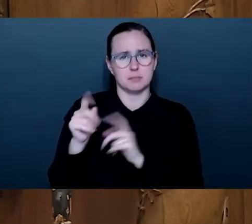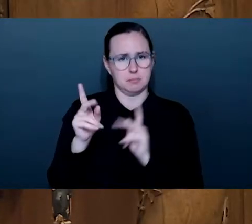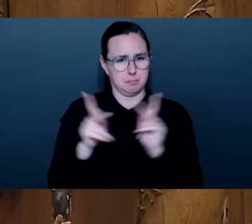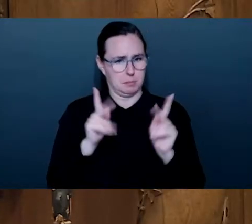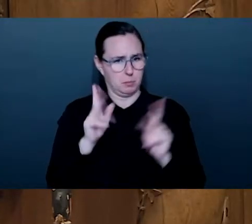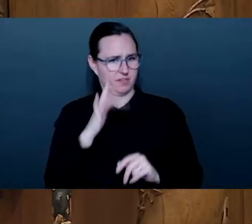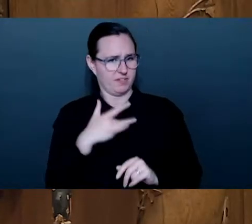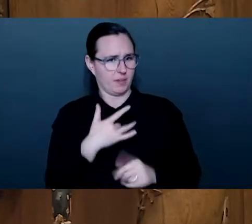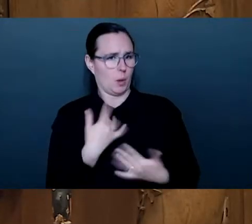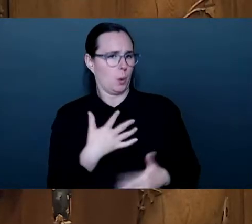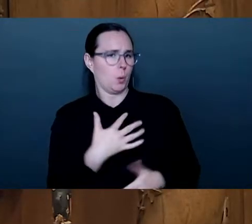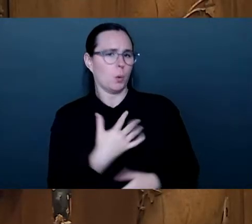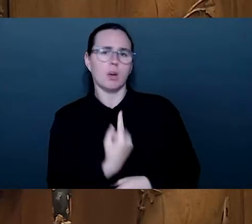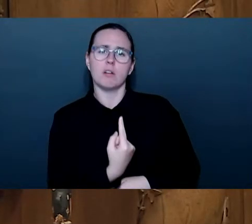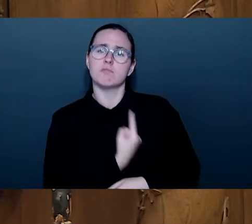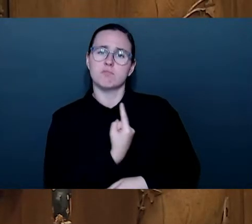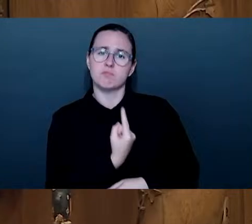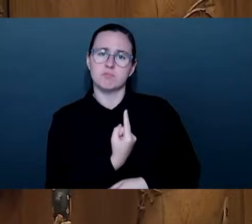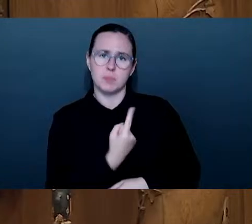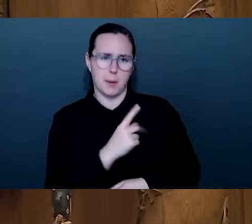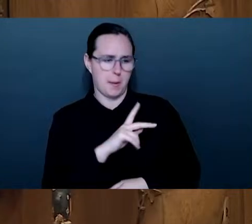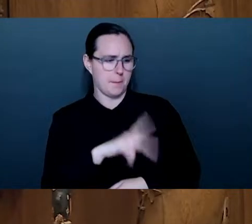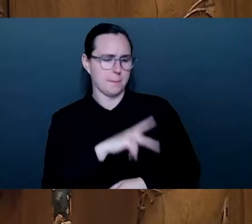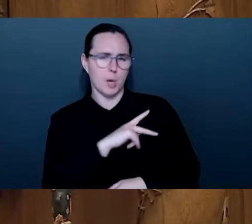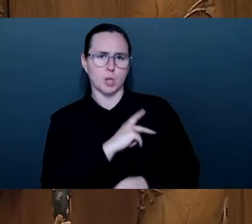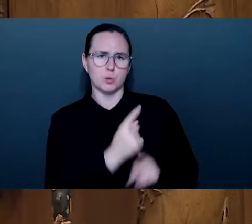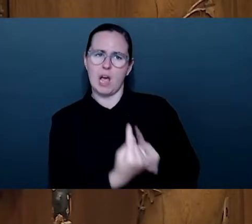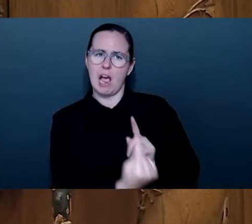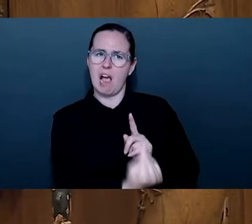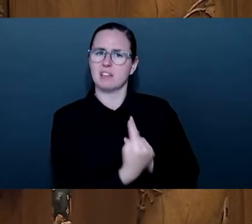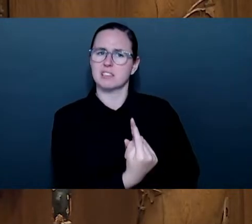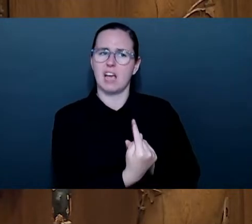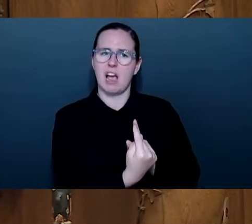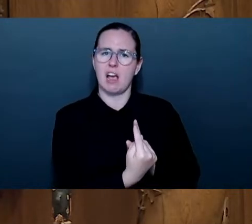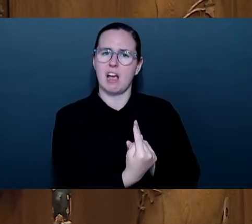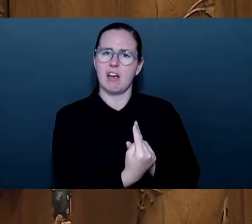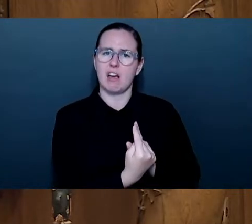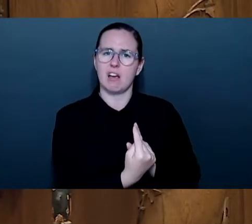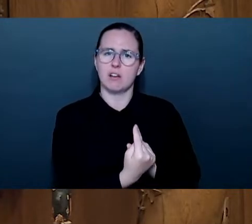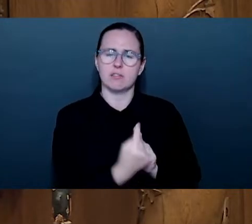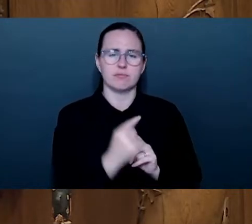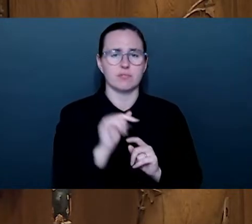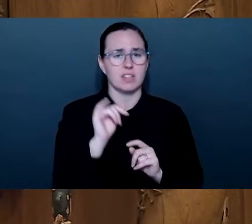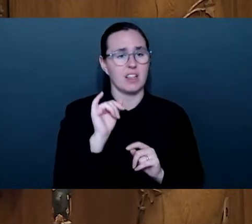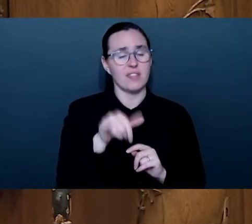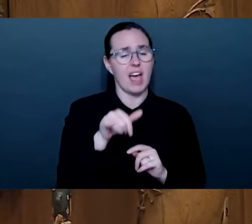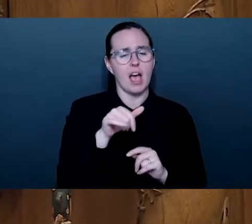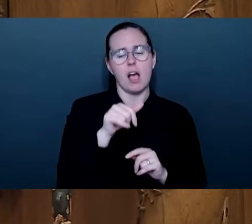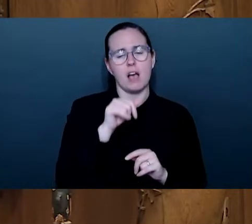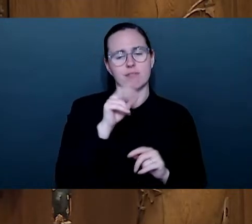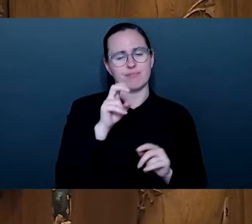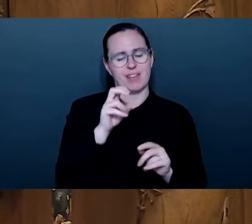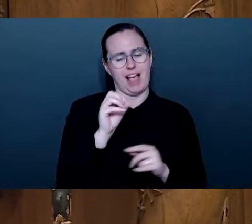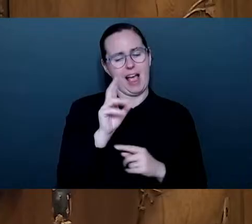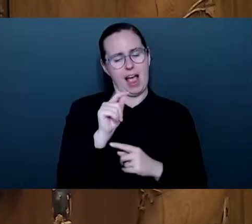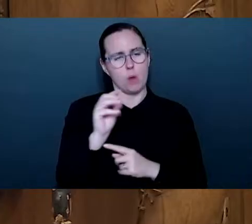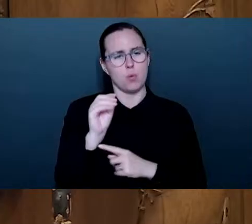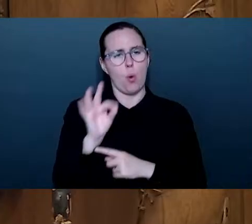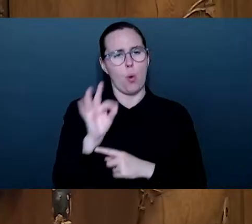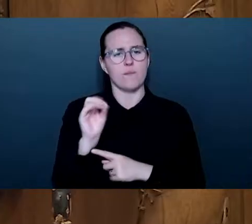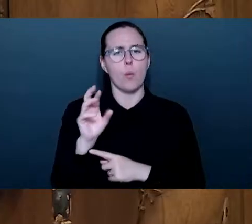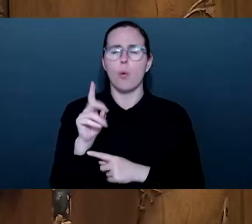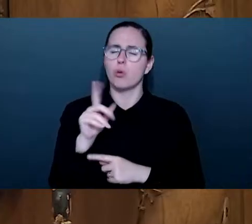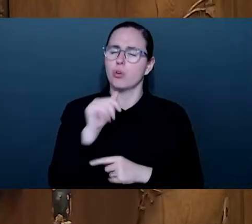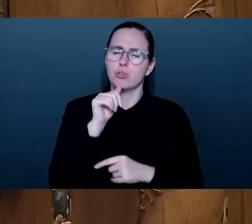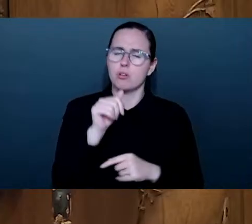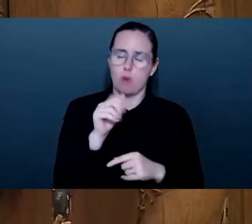of order. For the Chair to permit allegations of racism to be directed at other members would